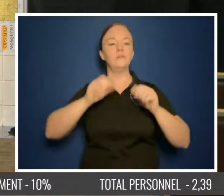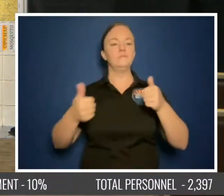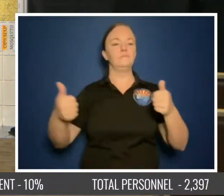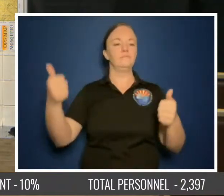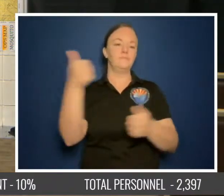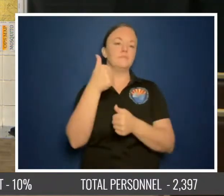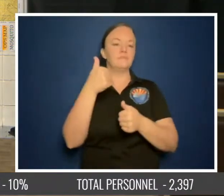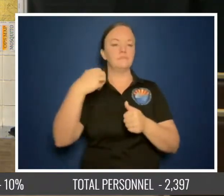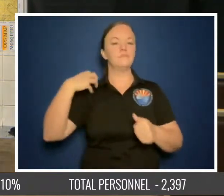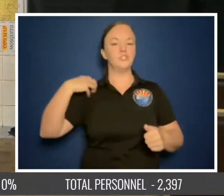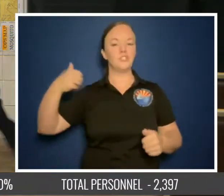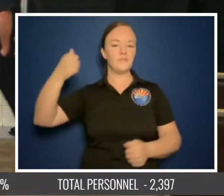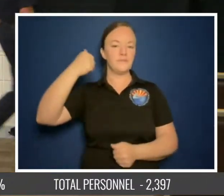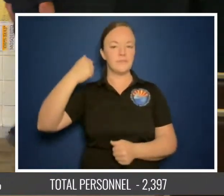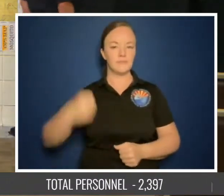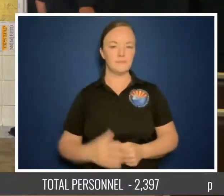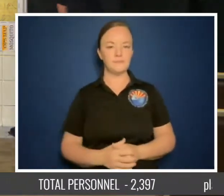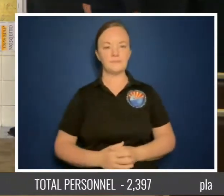Thank you.